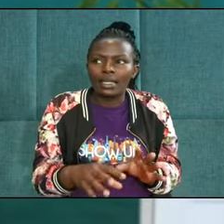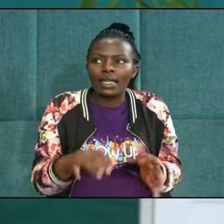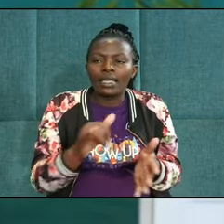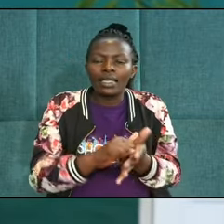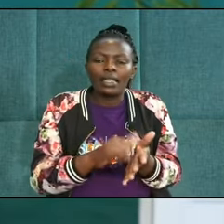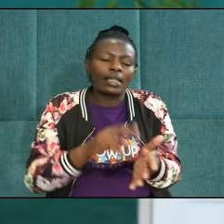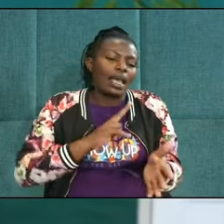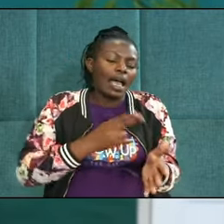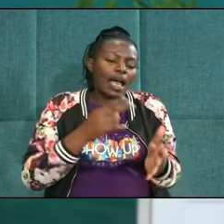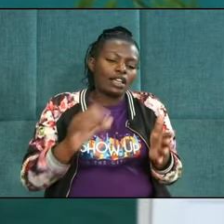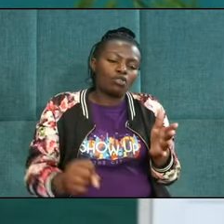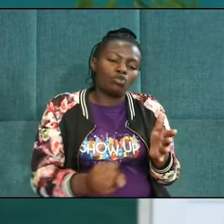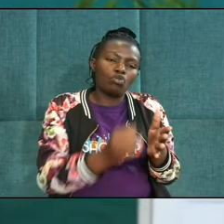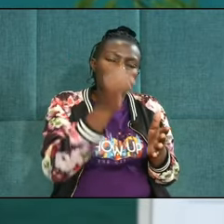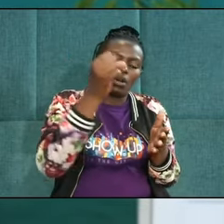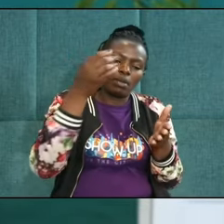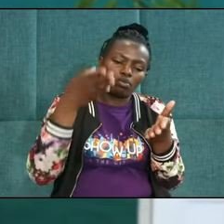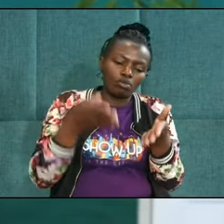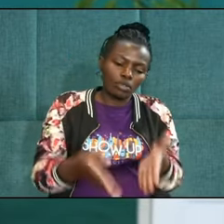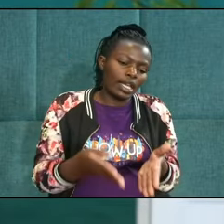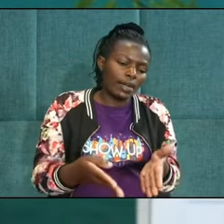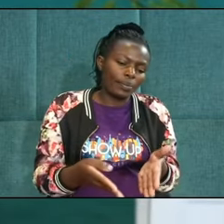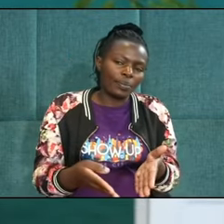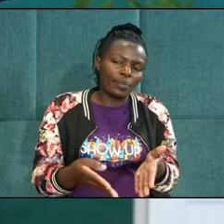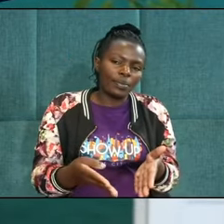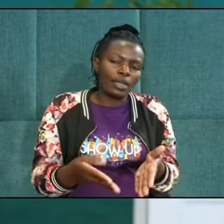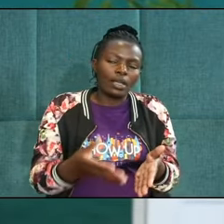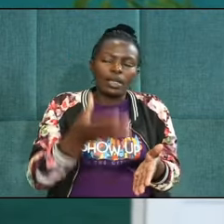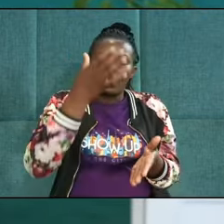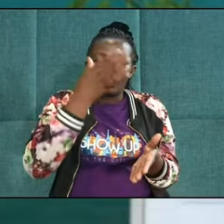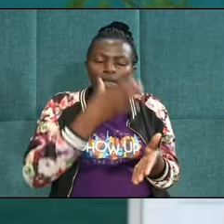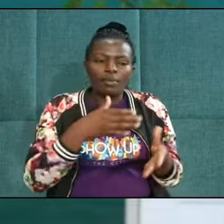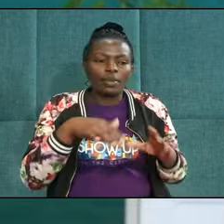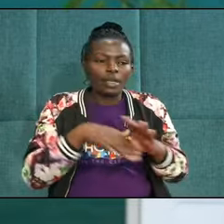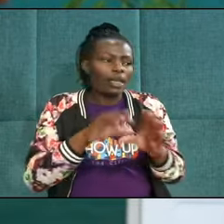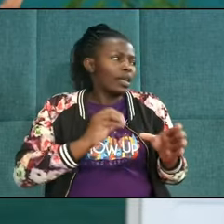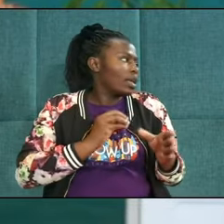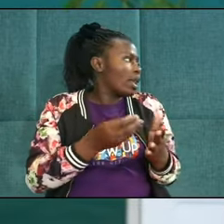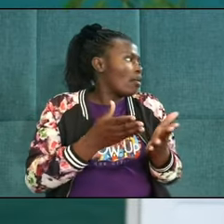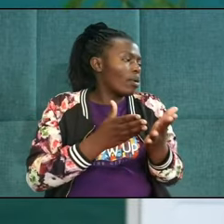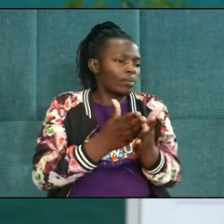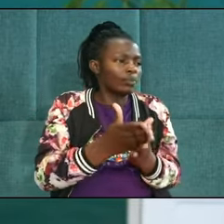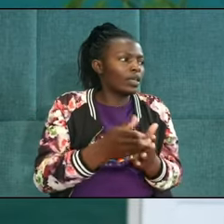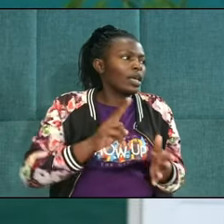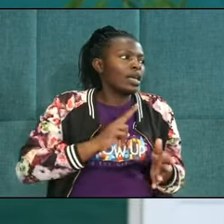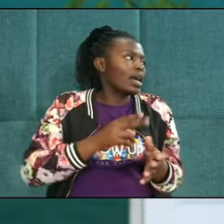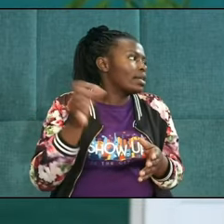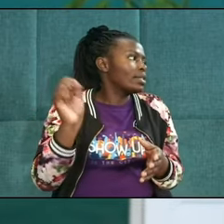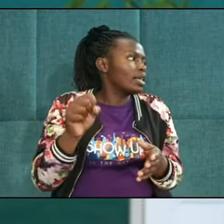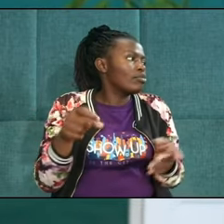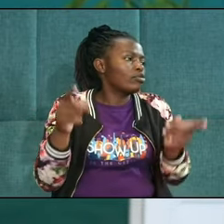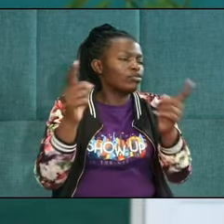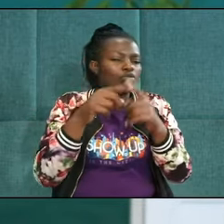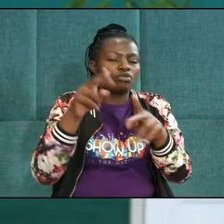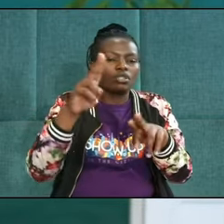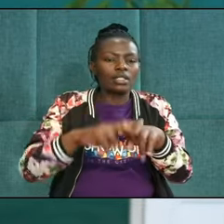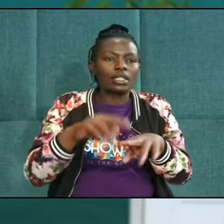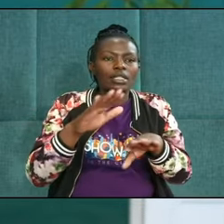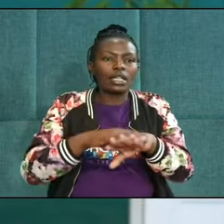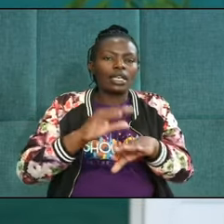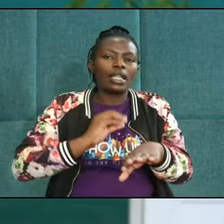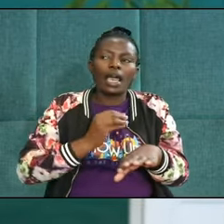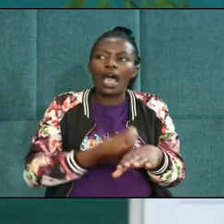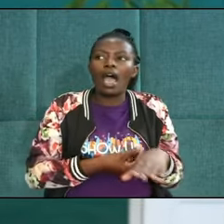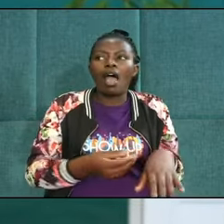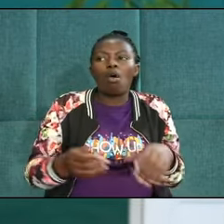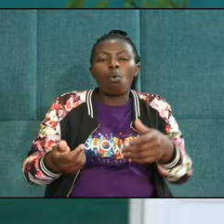The air in our nostril. The ability to sit in our cars and drive to church. The ability